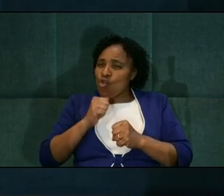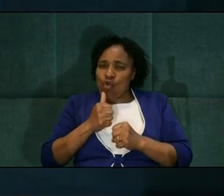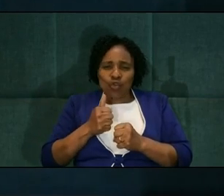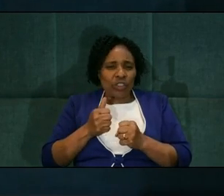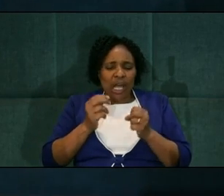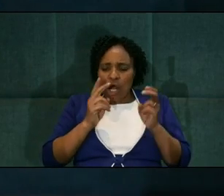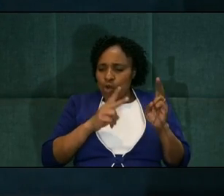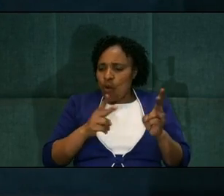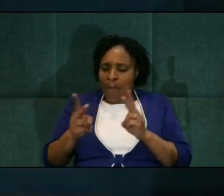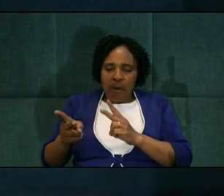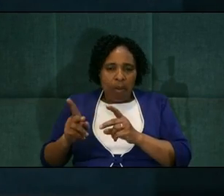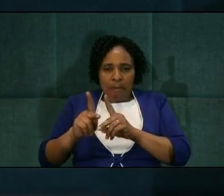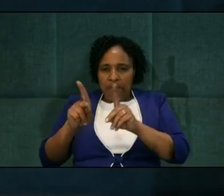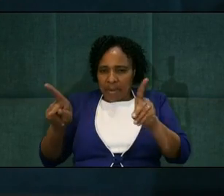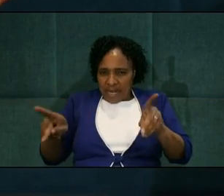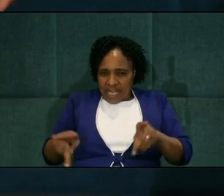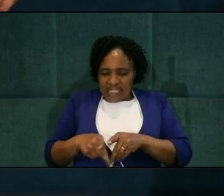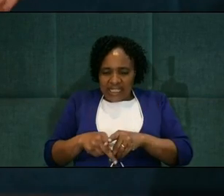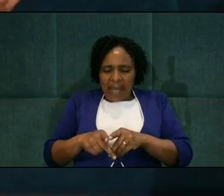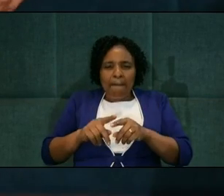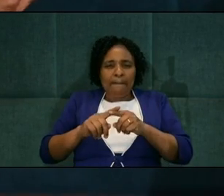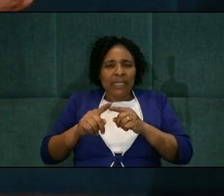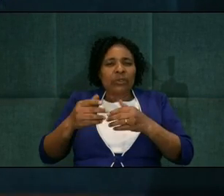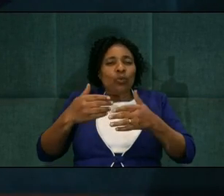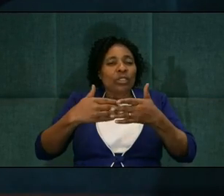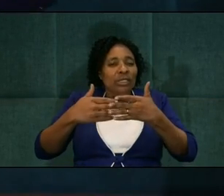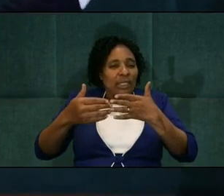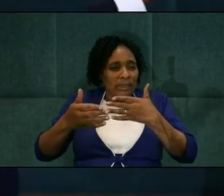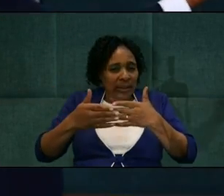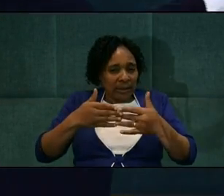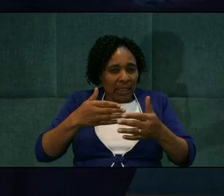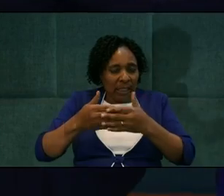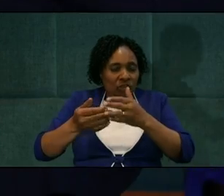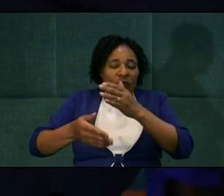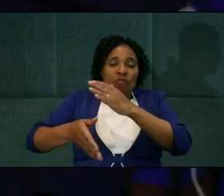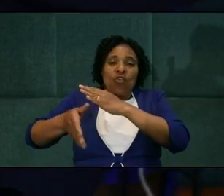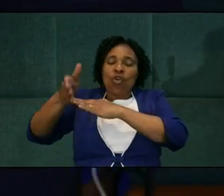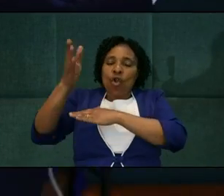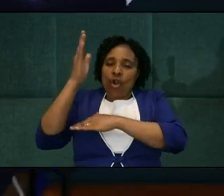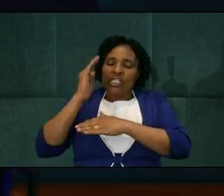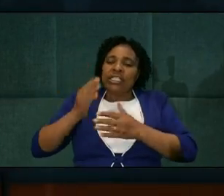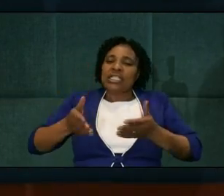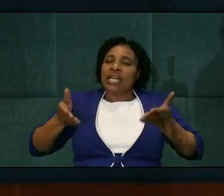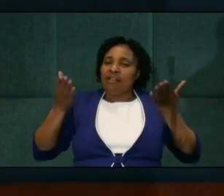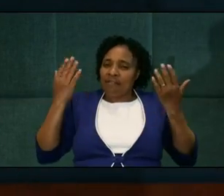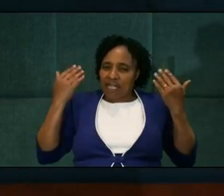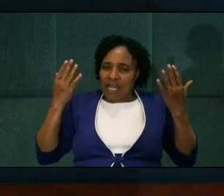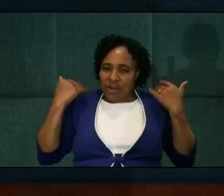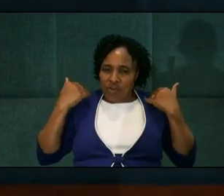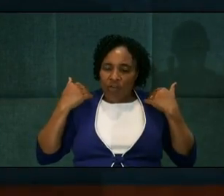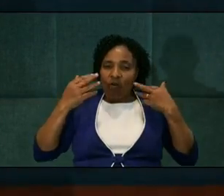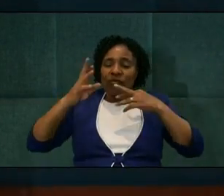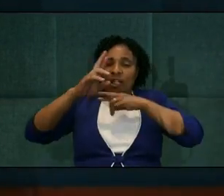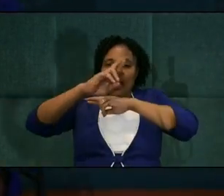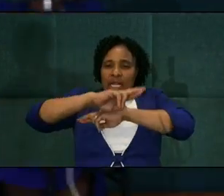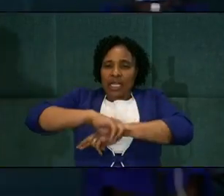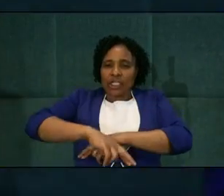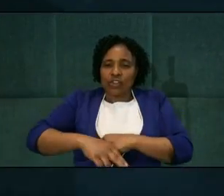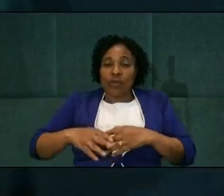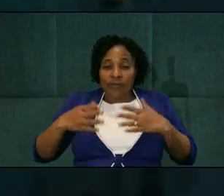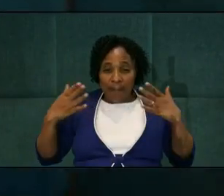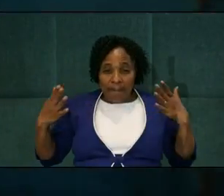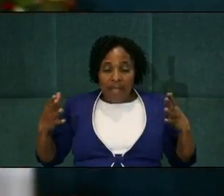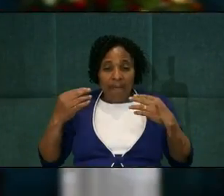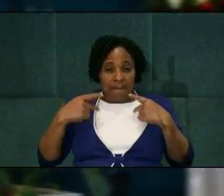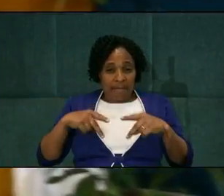literal place. It was a symbol of God's eternal rest for the Jewish people. And